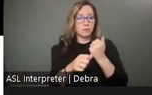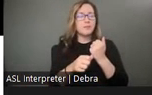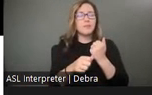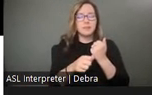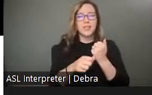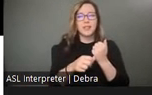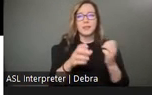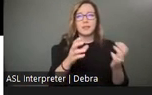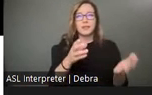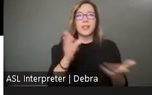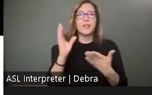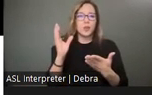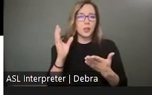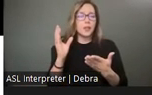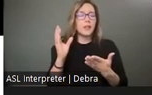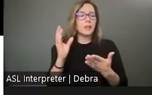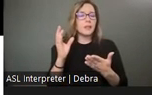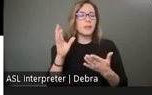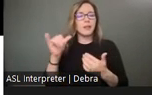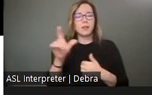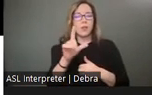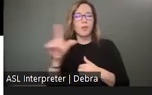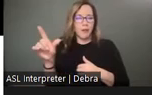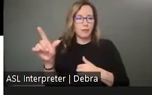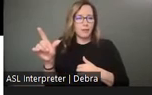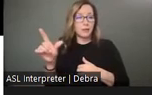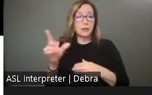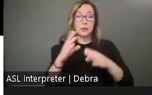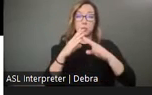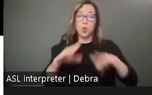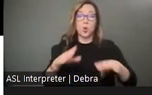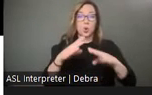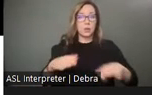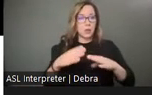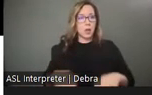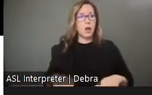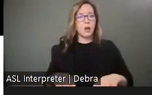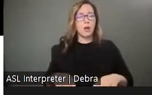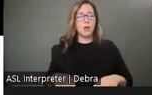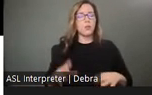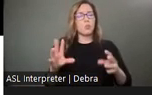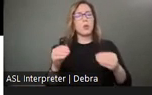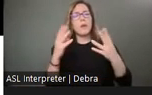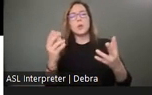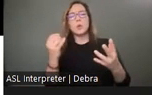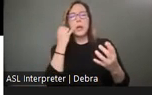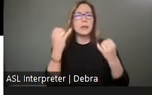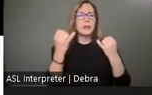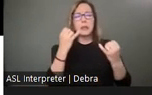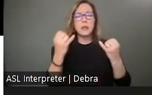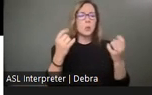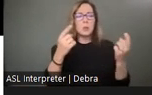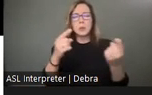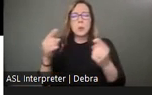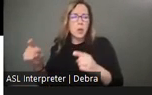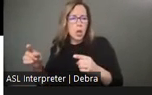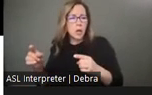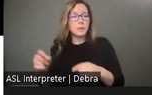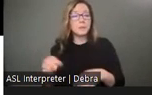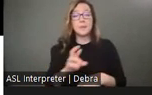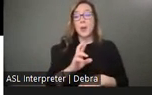form. So that's on the left-hand side, and we broke it down a lot here, so to give you an idea of what's going on in those days. And then on the right-hand